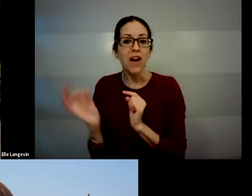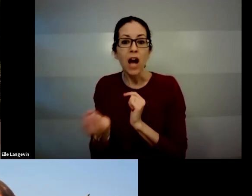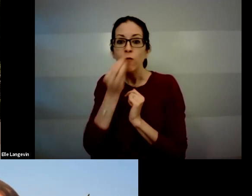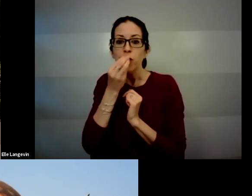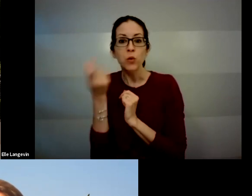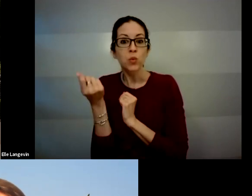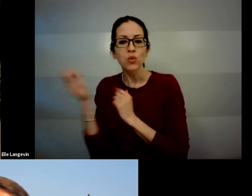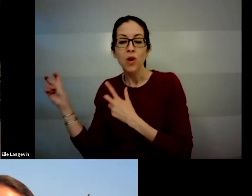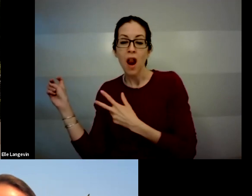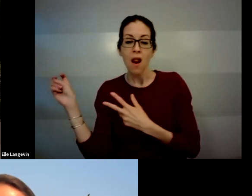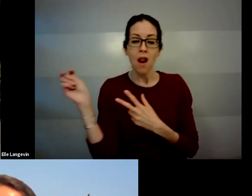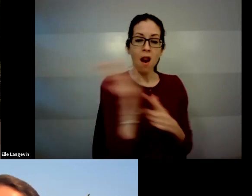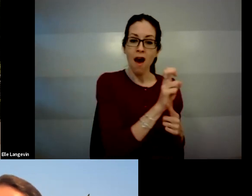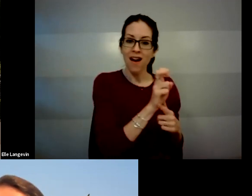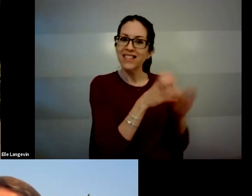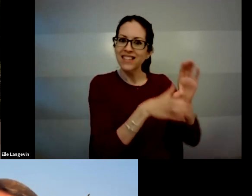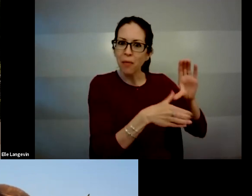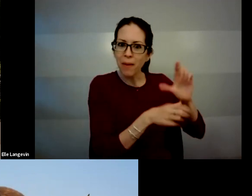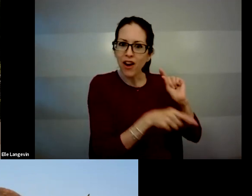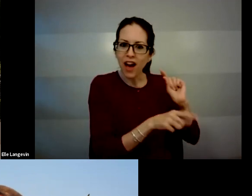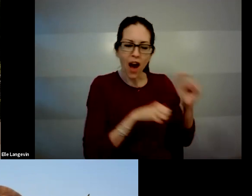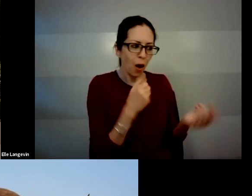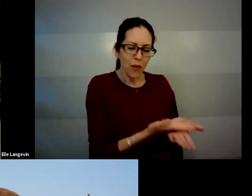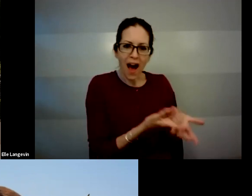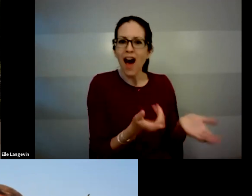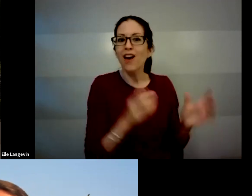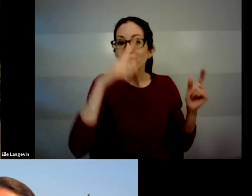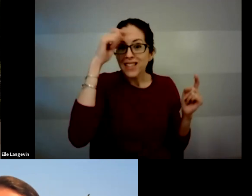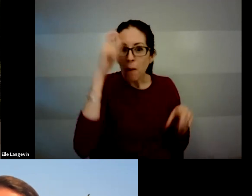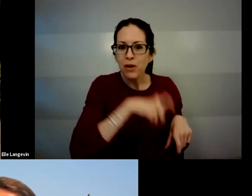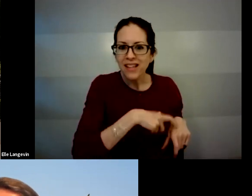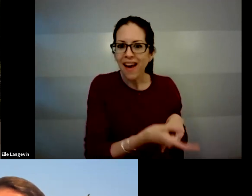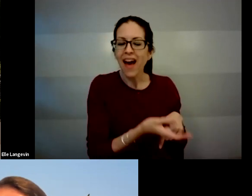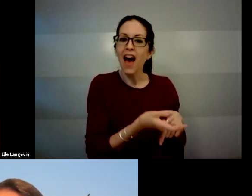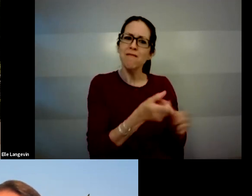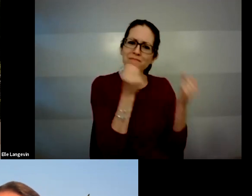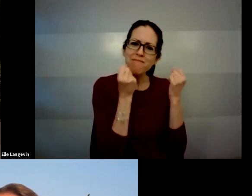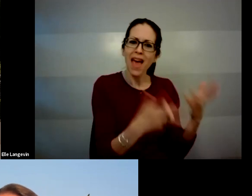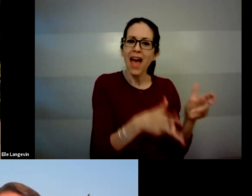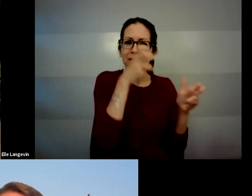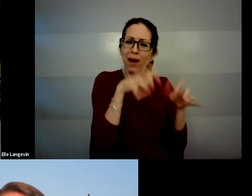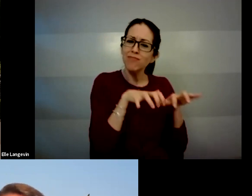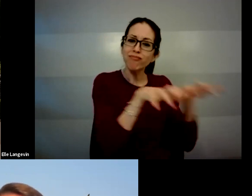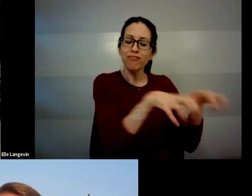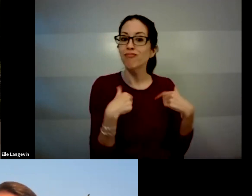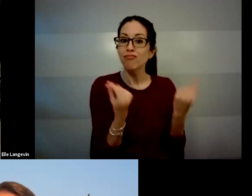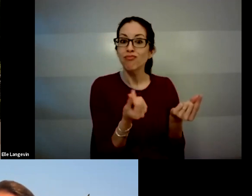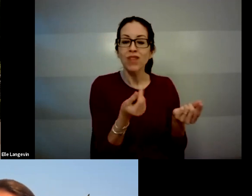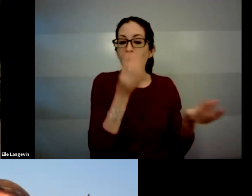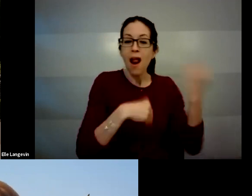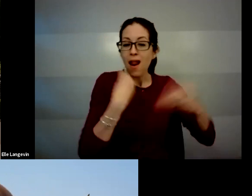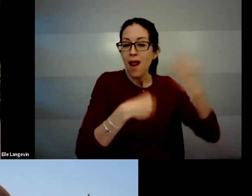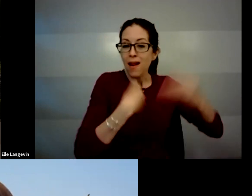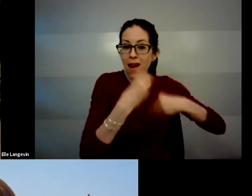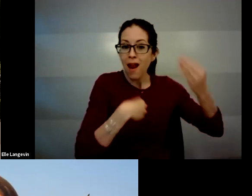back up here and breed next year. So because of that, I do a lot of travel too. I study birds on both sides of their migratory